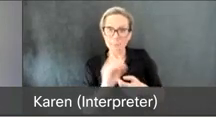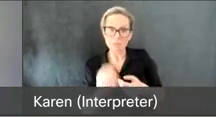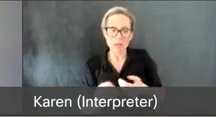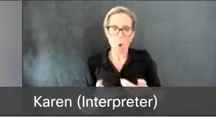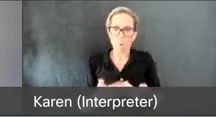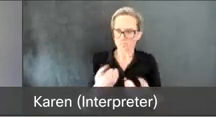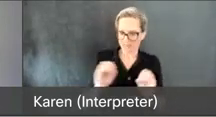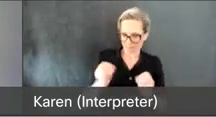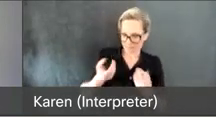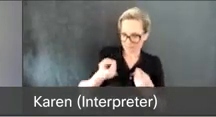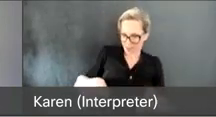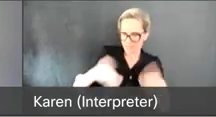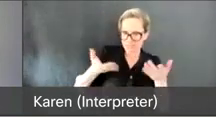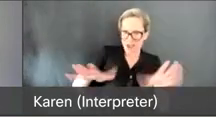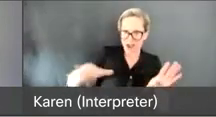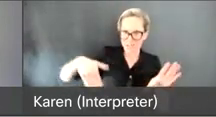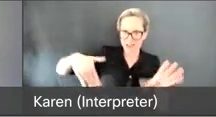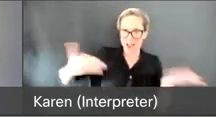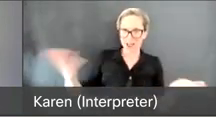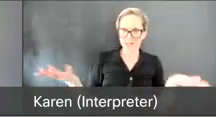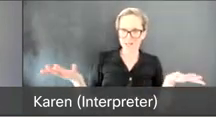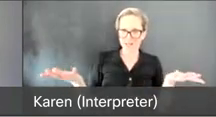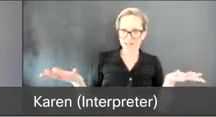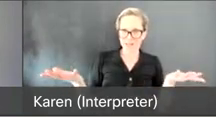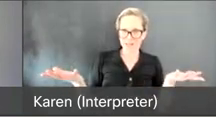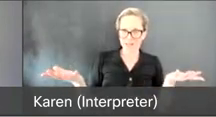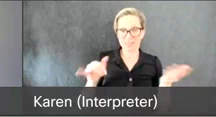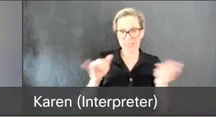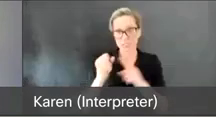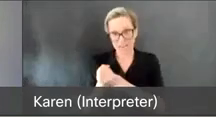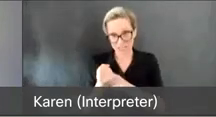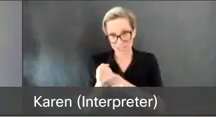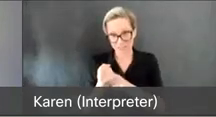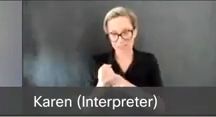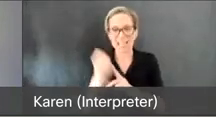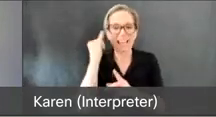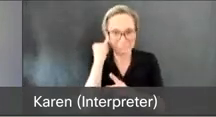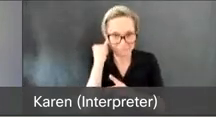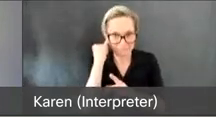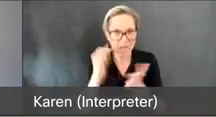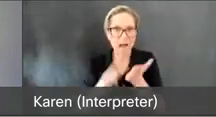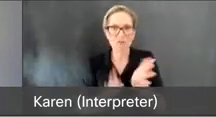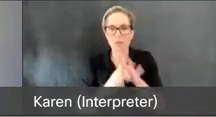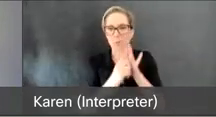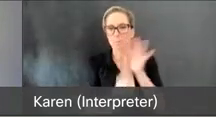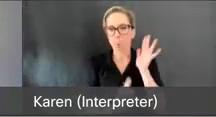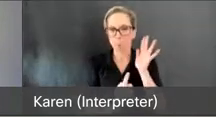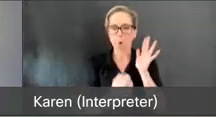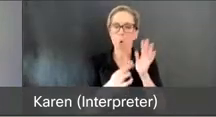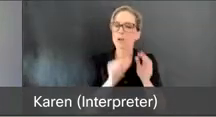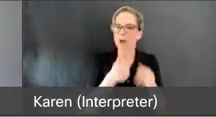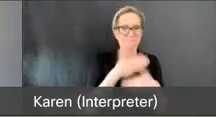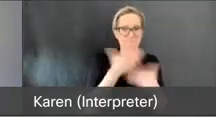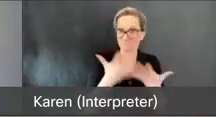has been done. And in those instances, when the contractor, if the contractor then disappears on you or doesn't finish